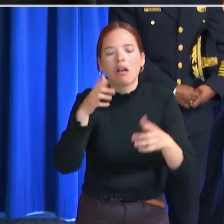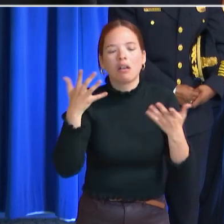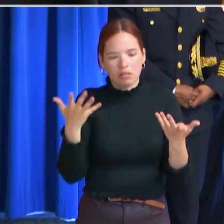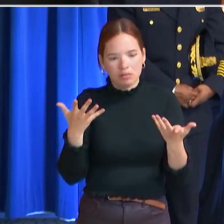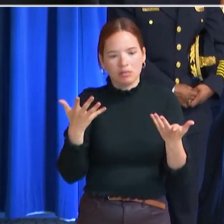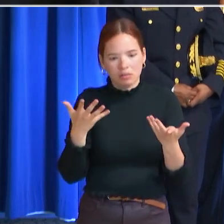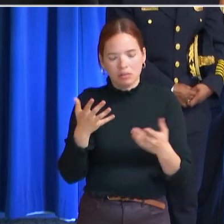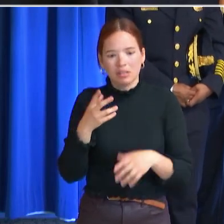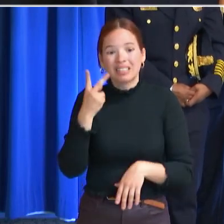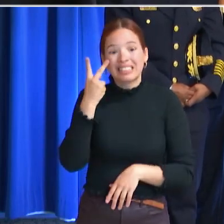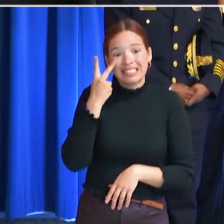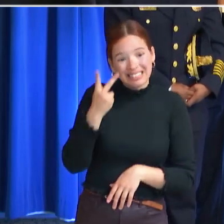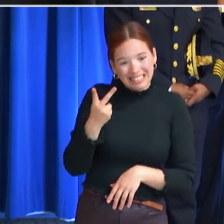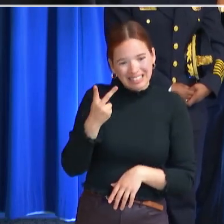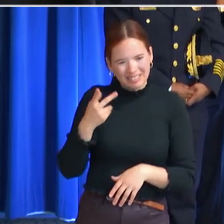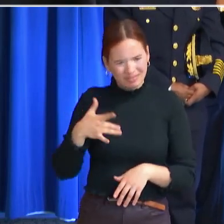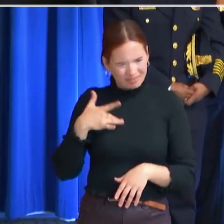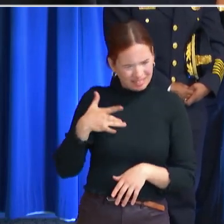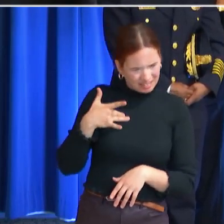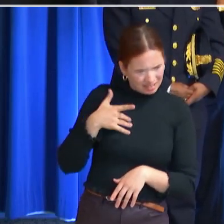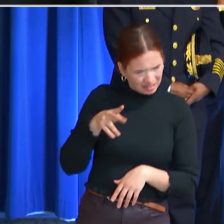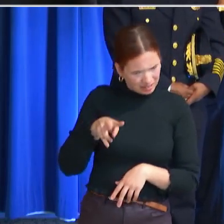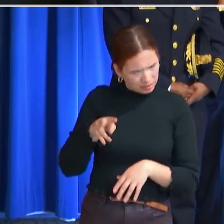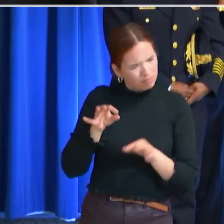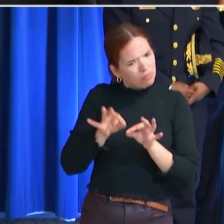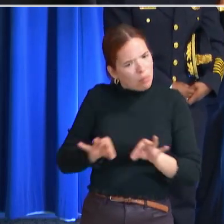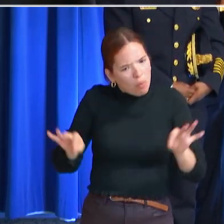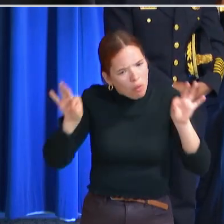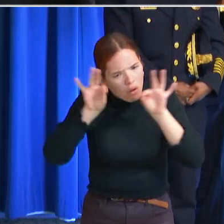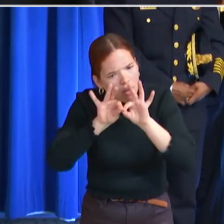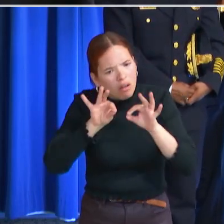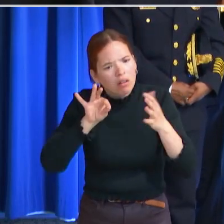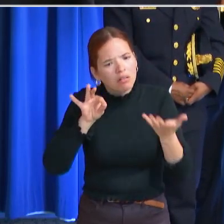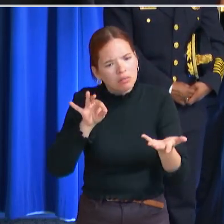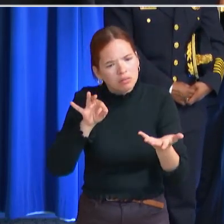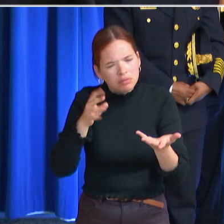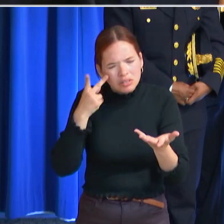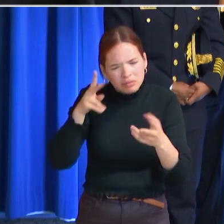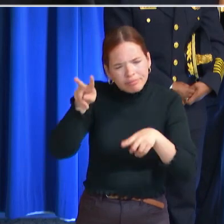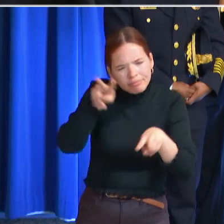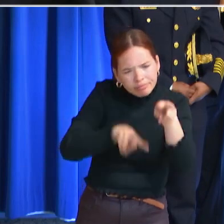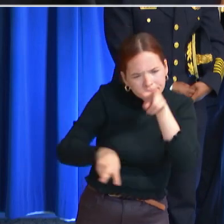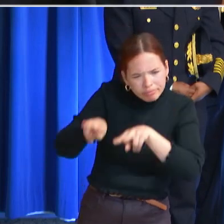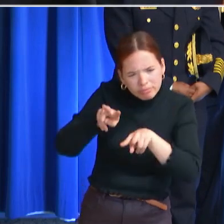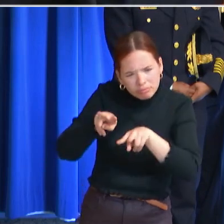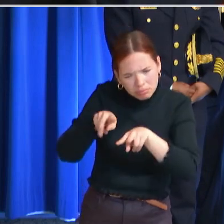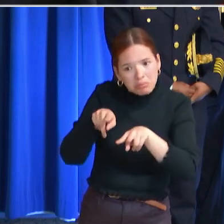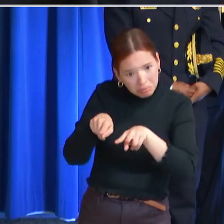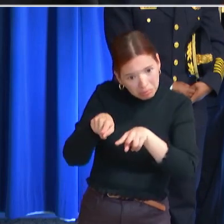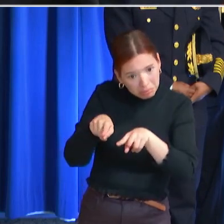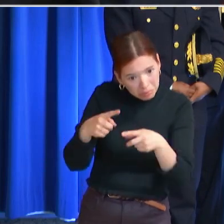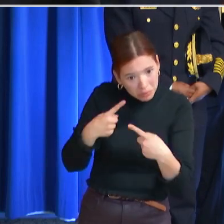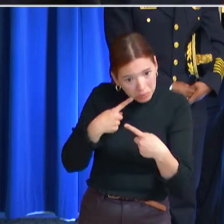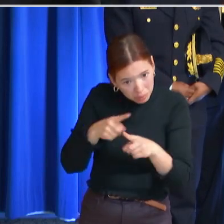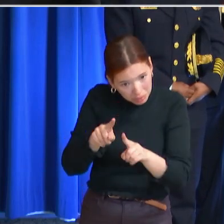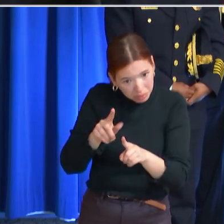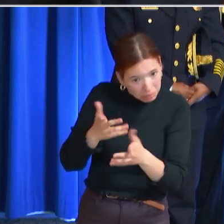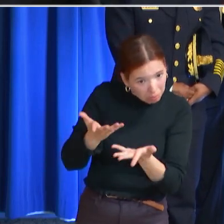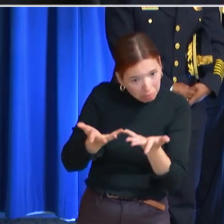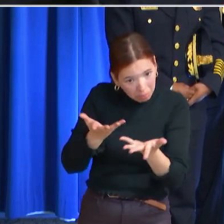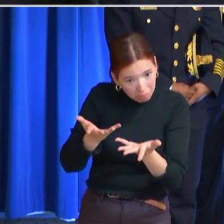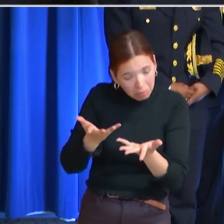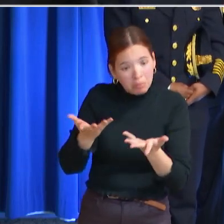to feel it. But more importantly, we want to evaluate it and make sure that it's evidence-based. So Dr. Lum and Dr. Coper will be working